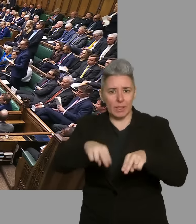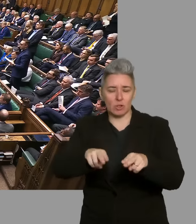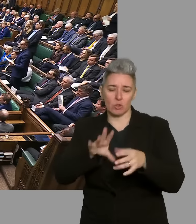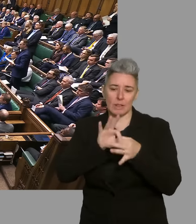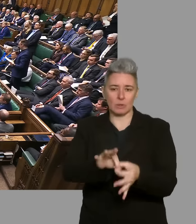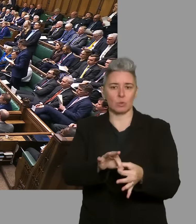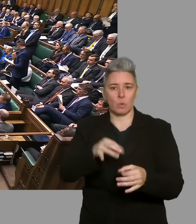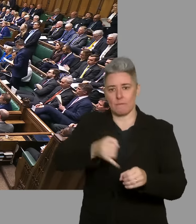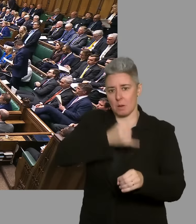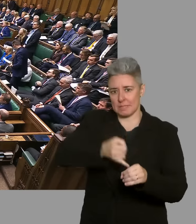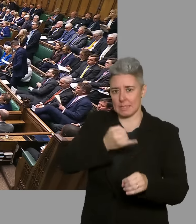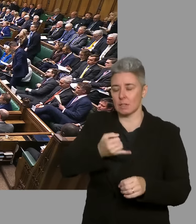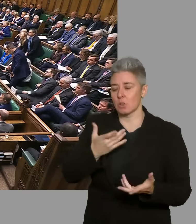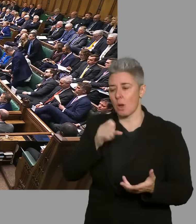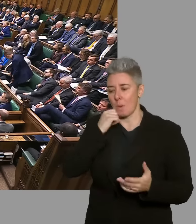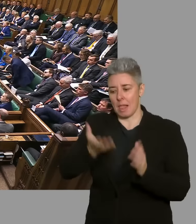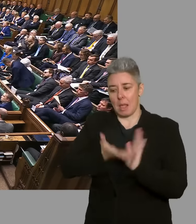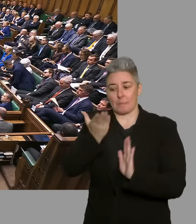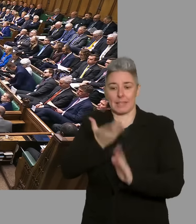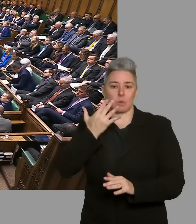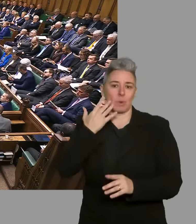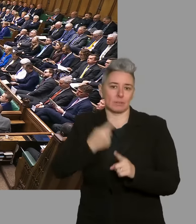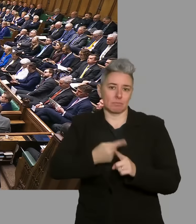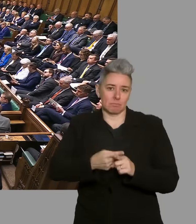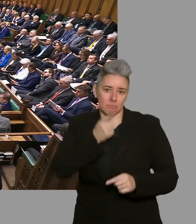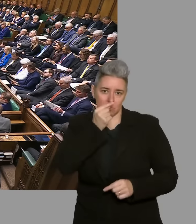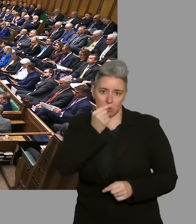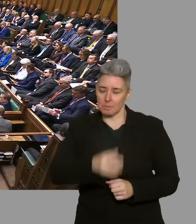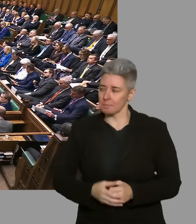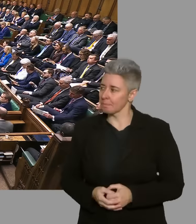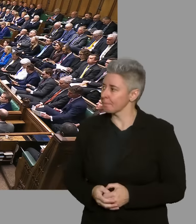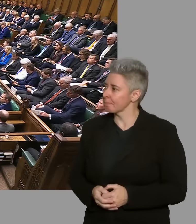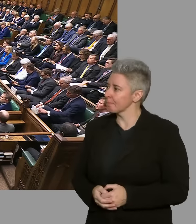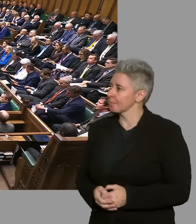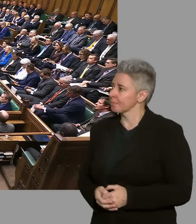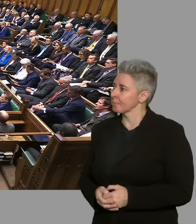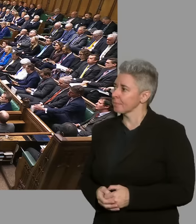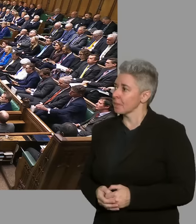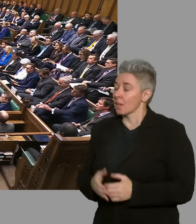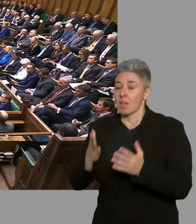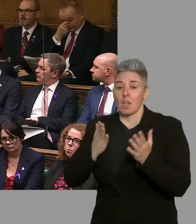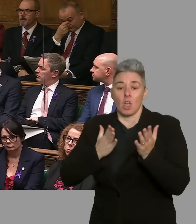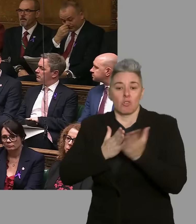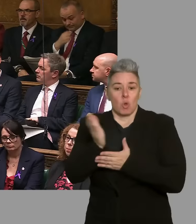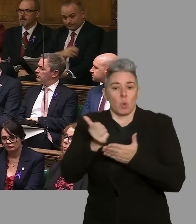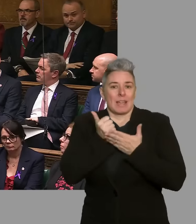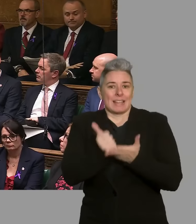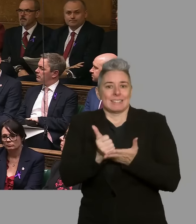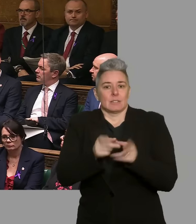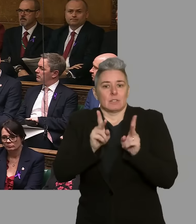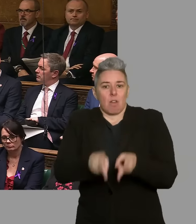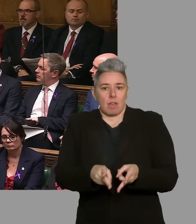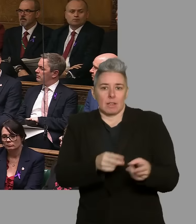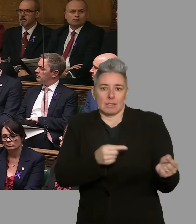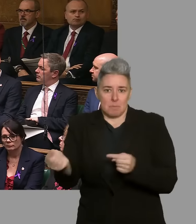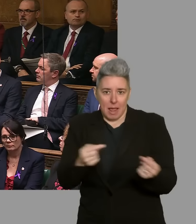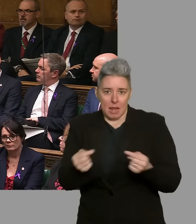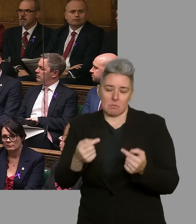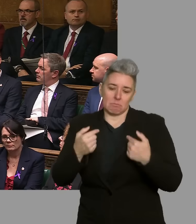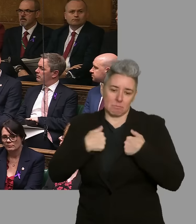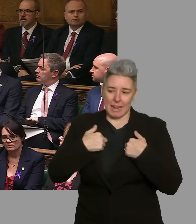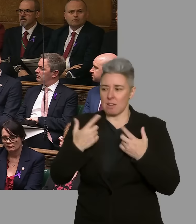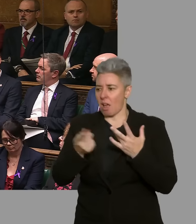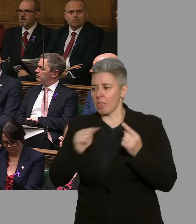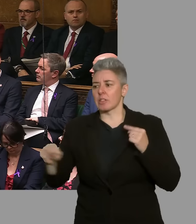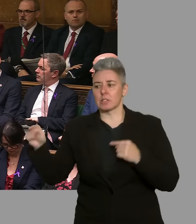Speaker. During the assisted dying debates, I and many others highlighted the importance of palliative care provided by hospices, but this vital work